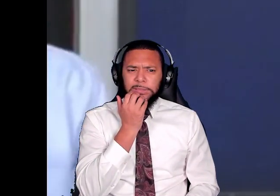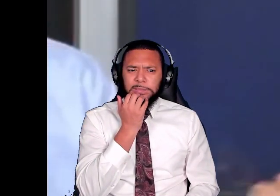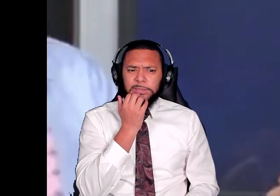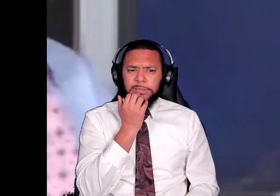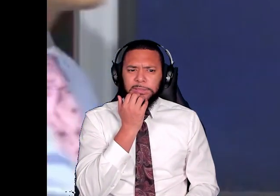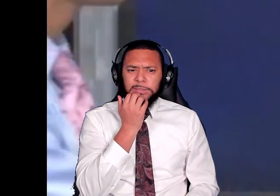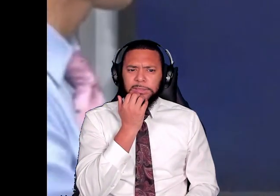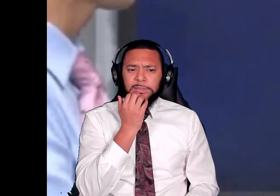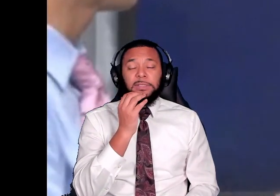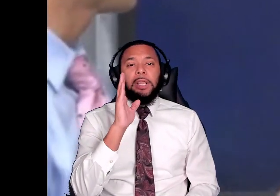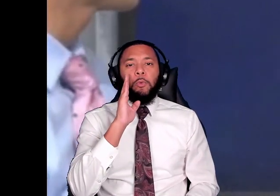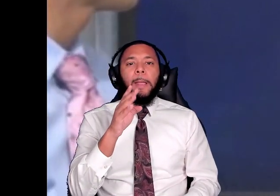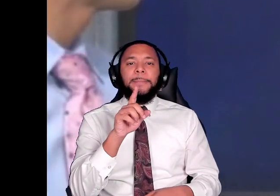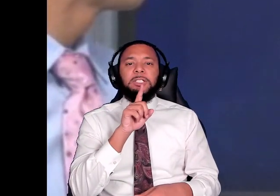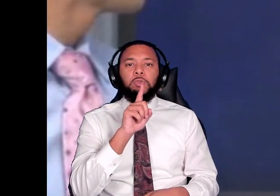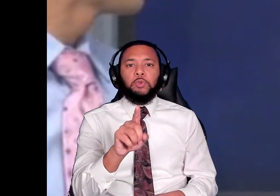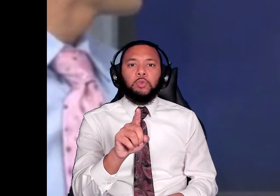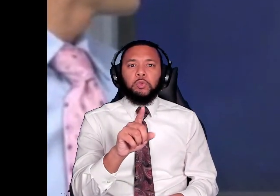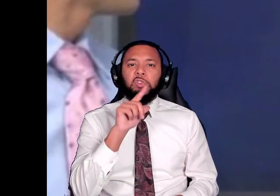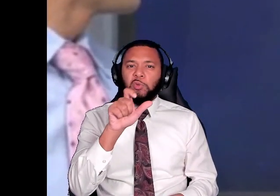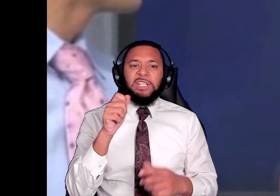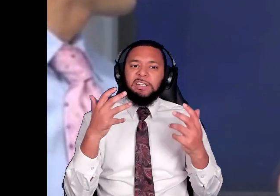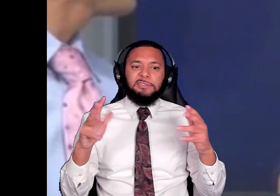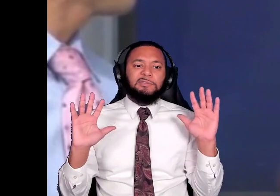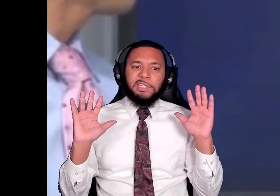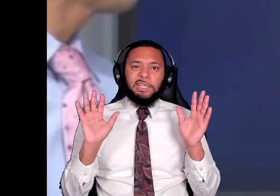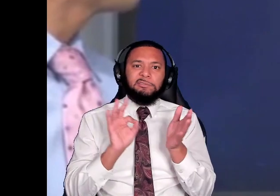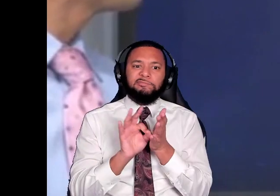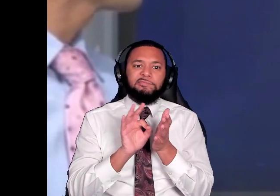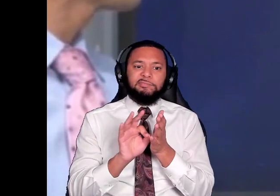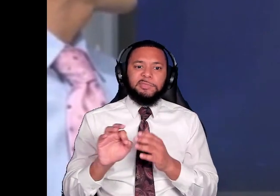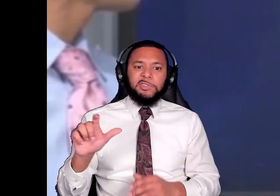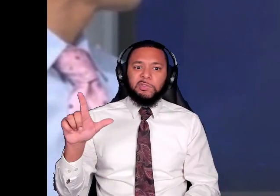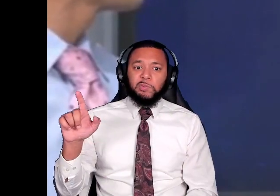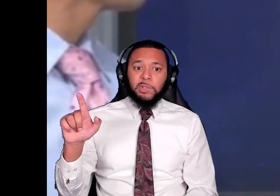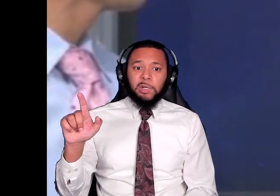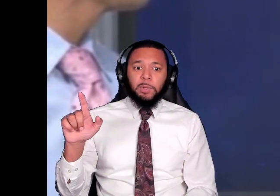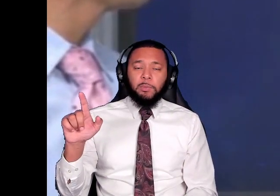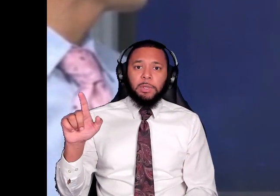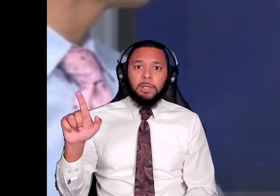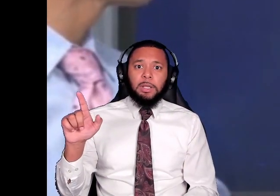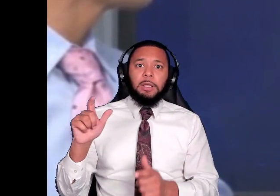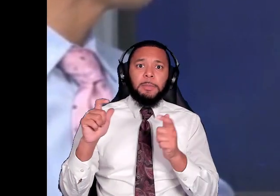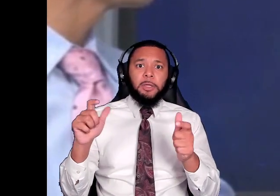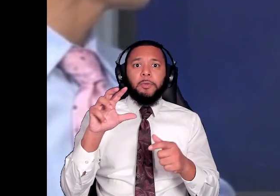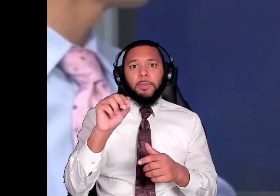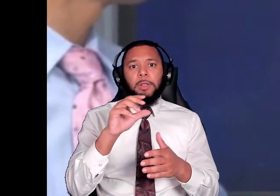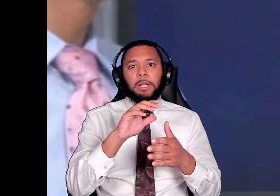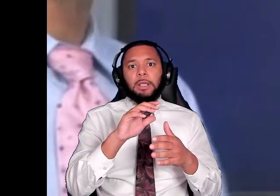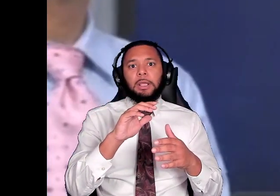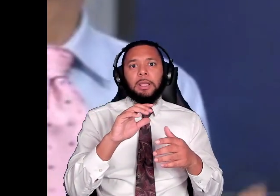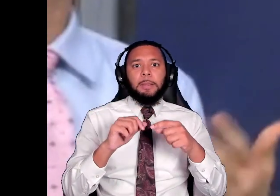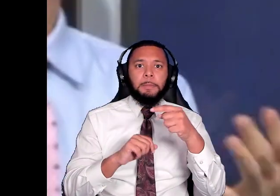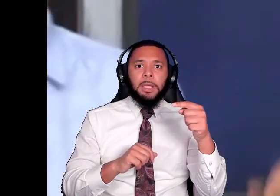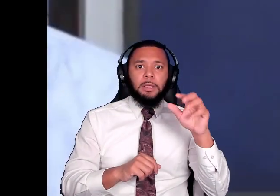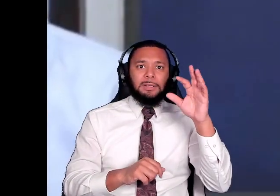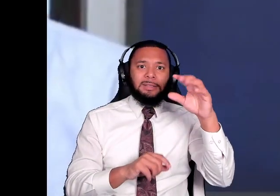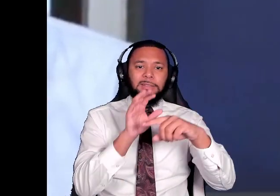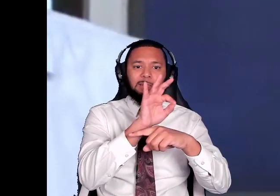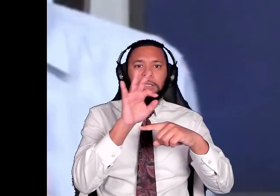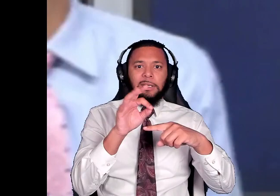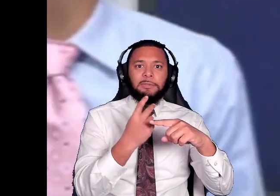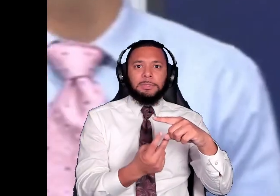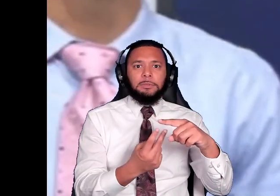don't even need to complete the calculation. 21 will be bigger than 30 minus 99 over 2.